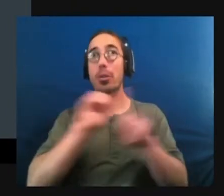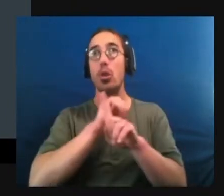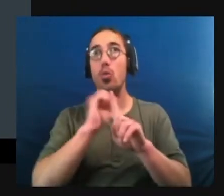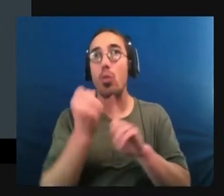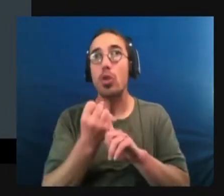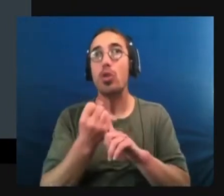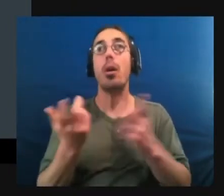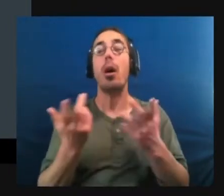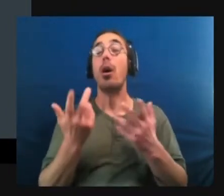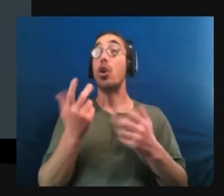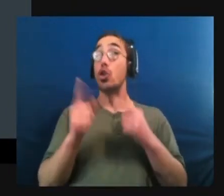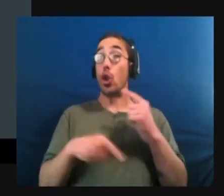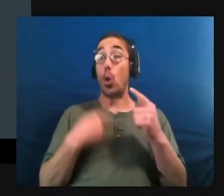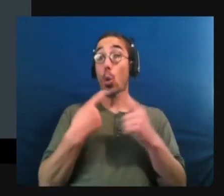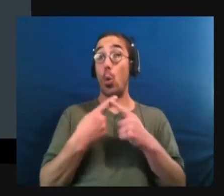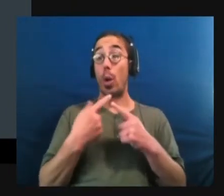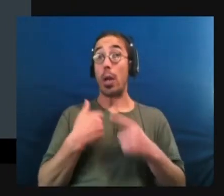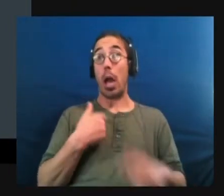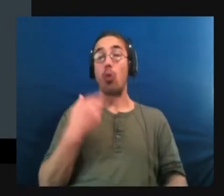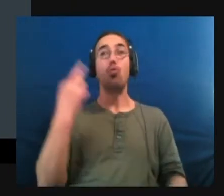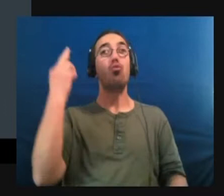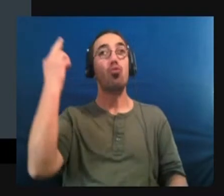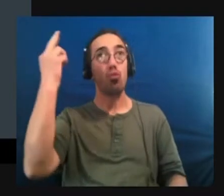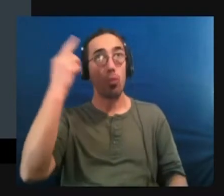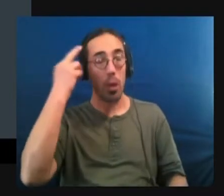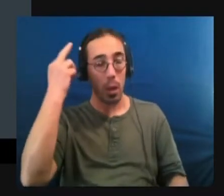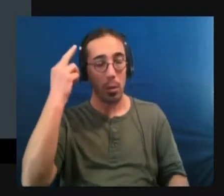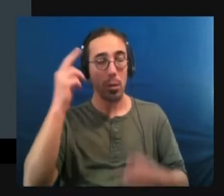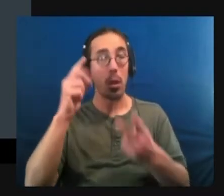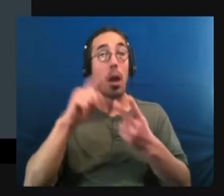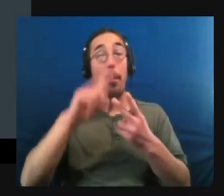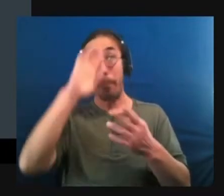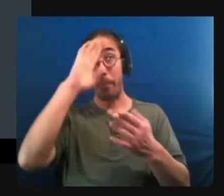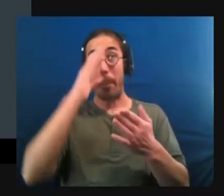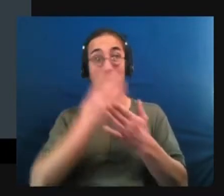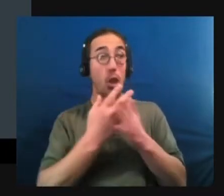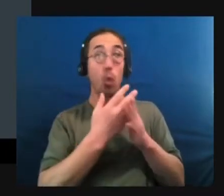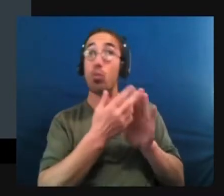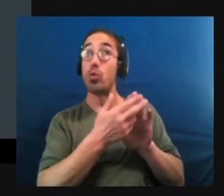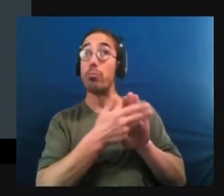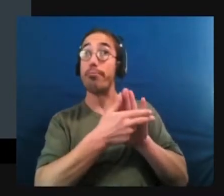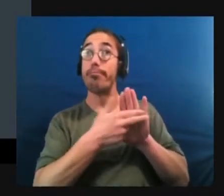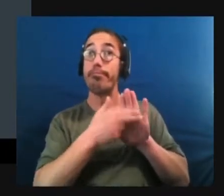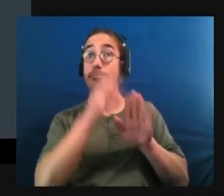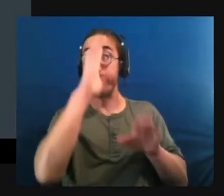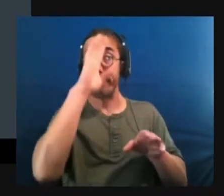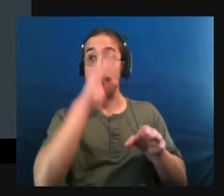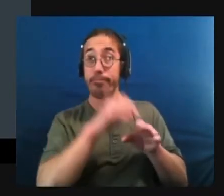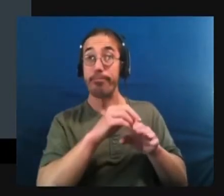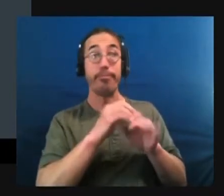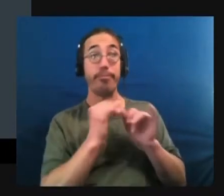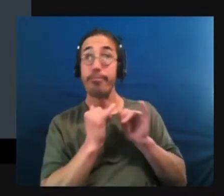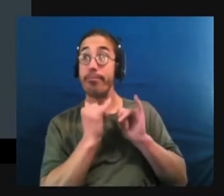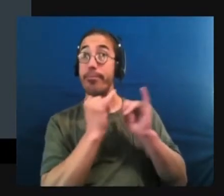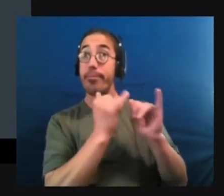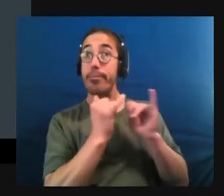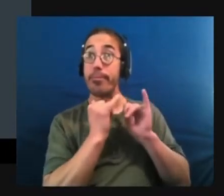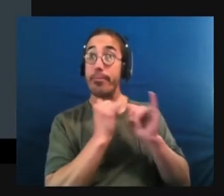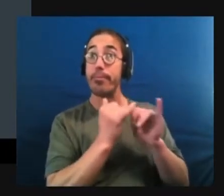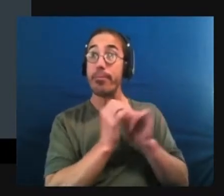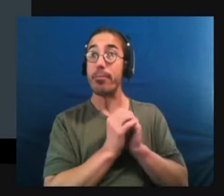so when I realized, one, that my son was autistic, that I was autistic, and it might